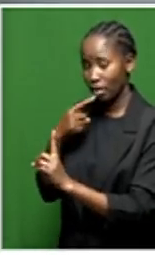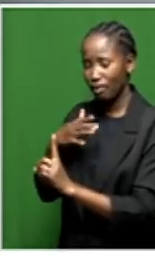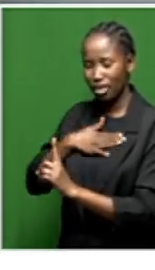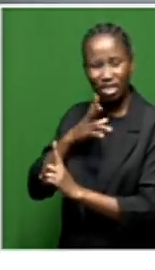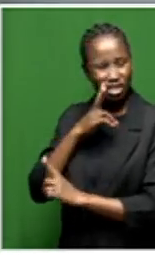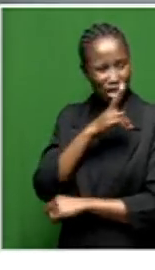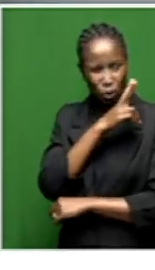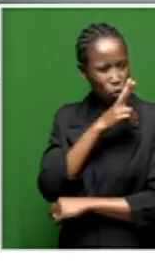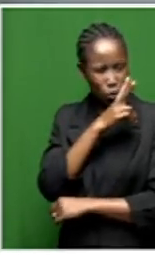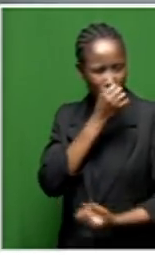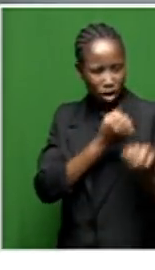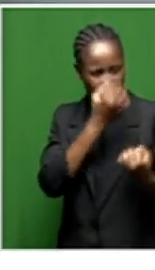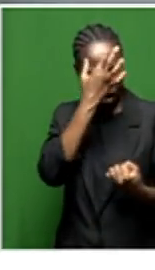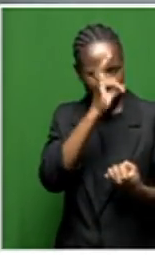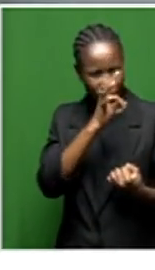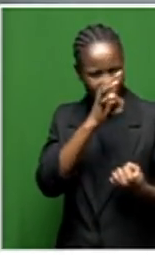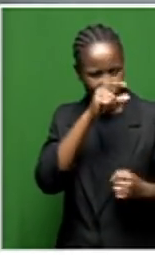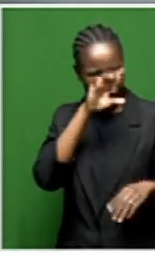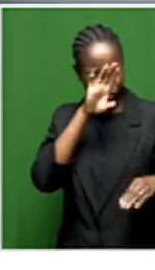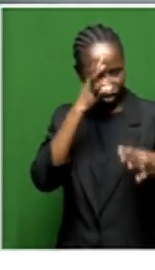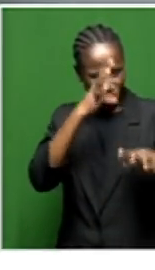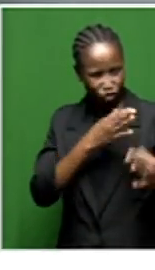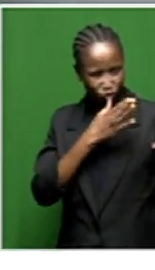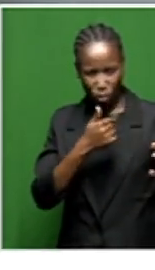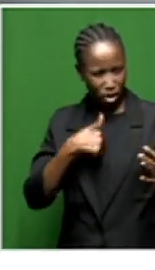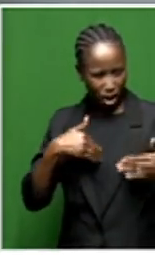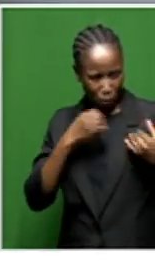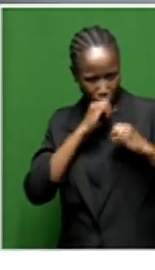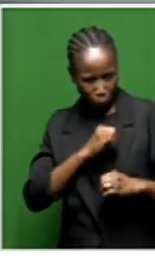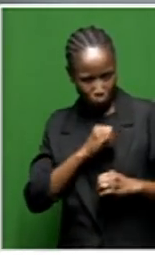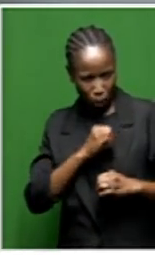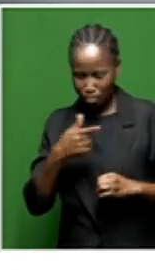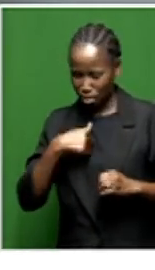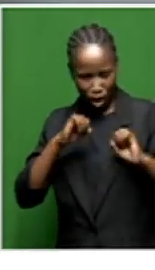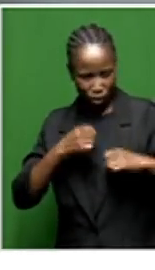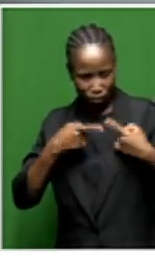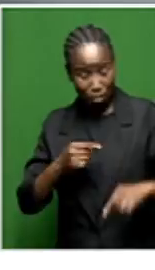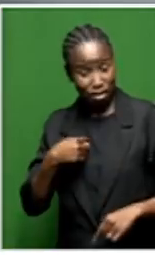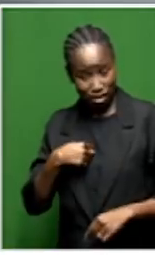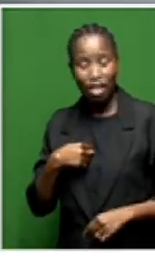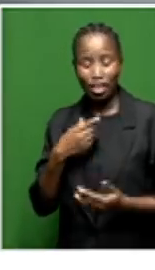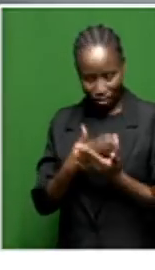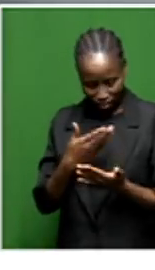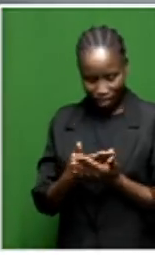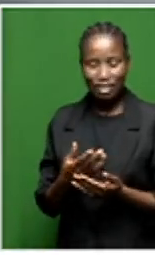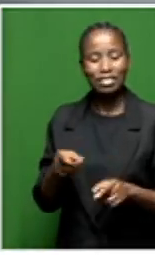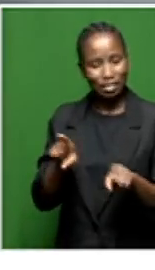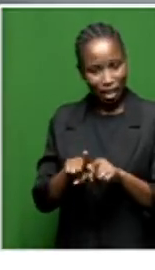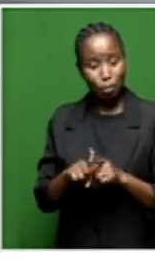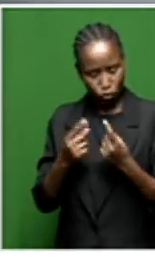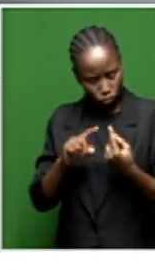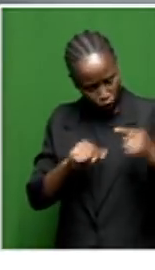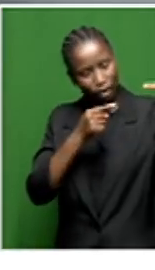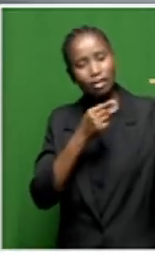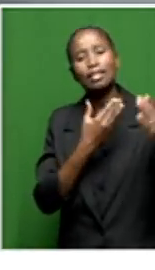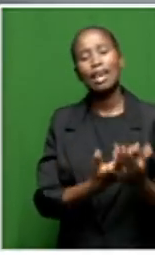the state to prosecute or not to prosecute, you are not in agreement with, you can also